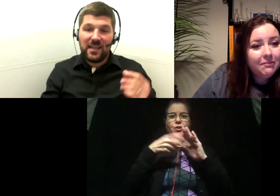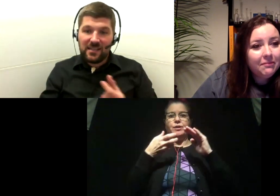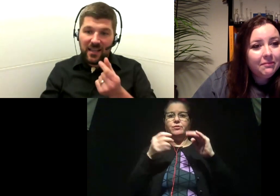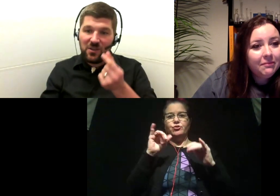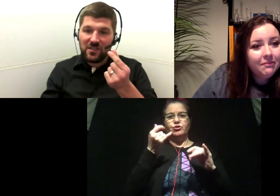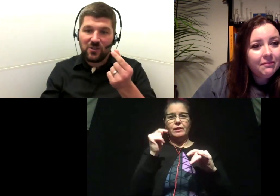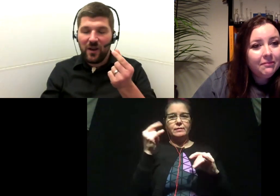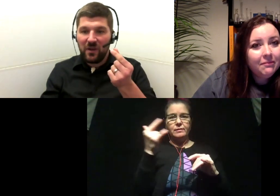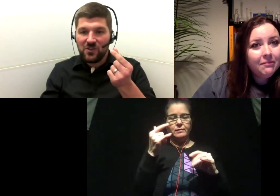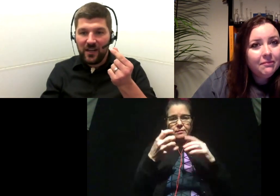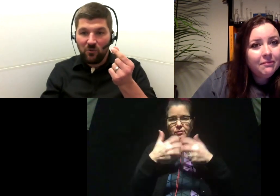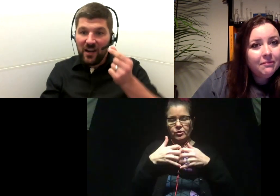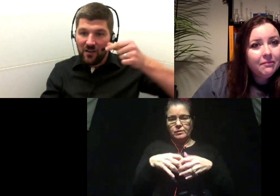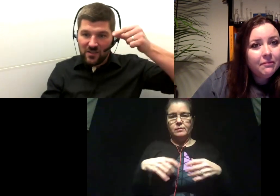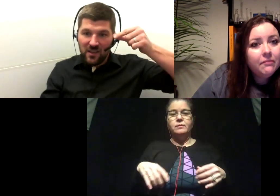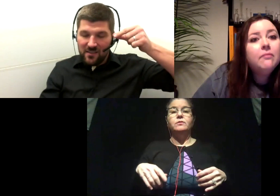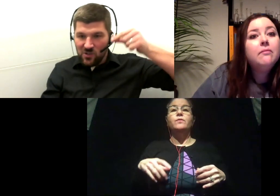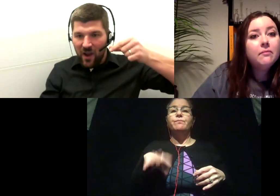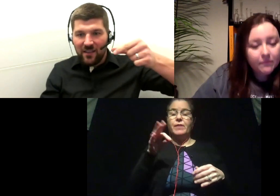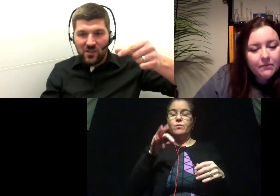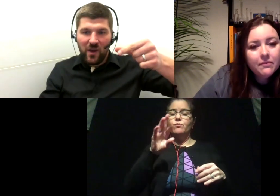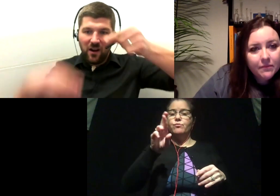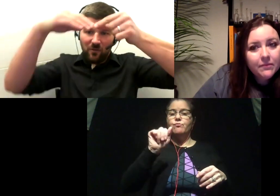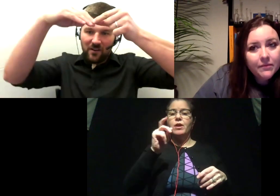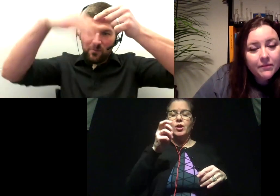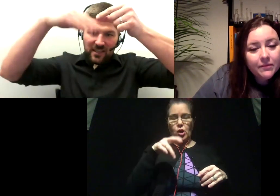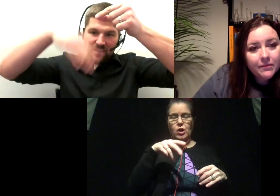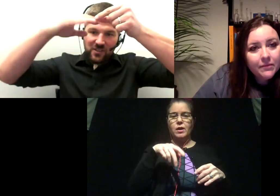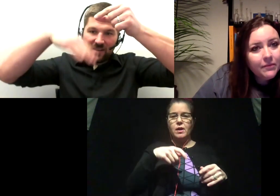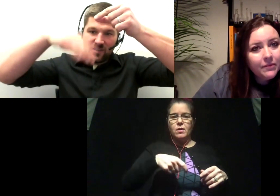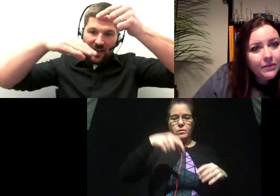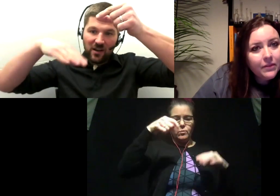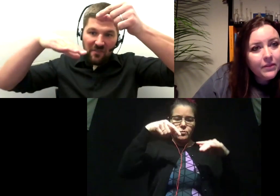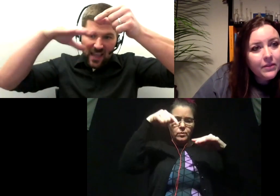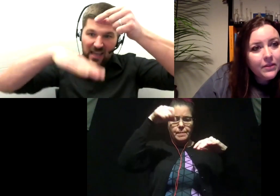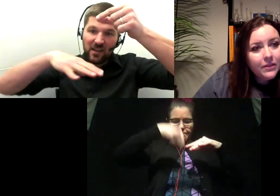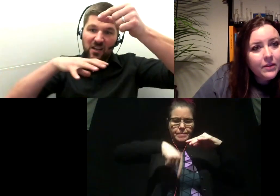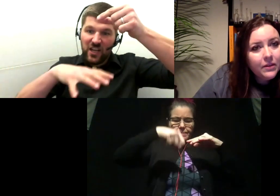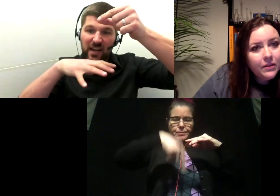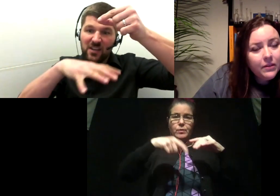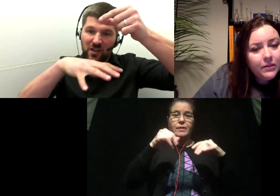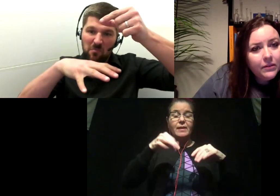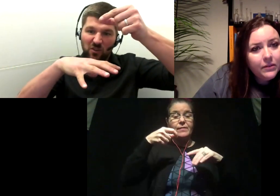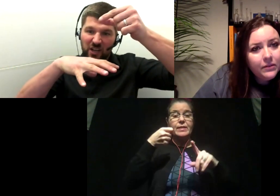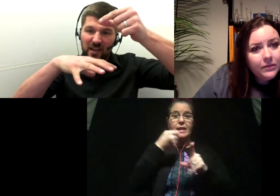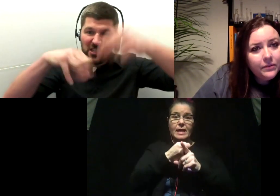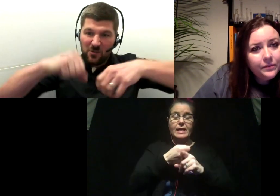they did is they used this ground penetrating radar. They dragged this radar around, and it would send little signals down. And if it hit a jet engine, a metal jet engine, it would send